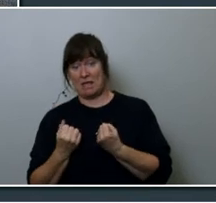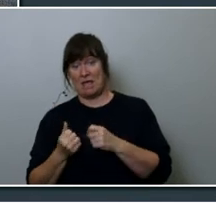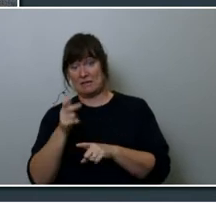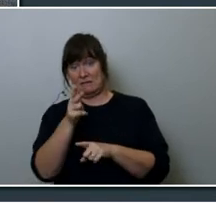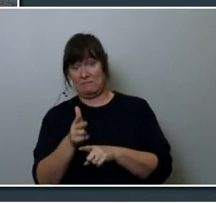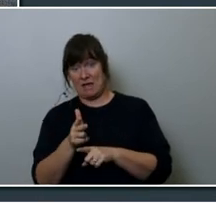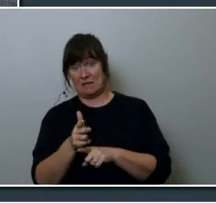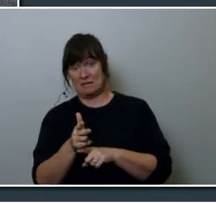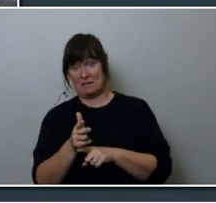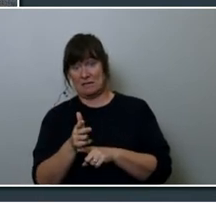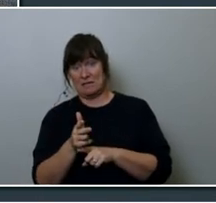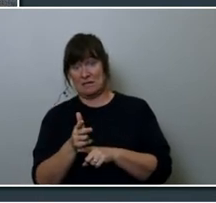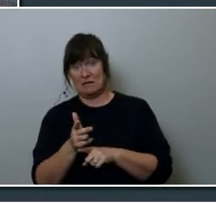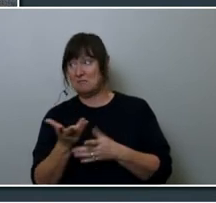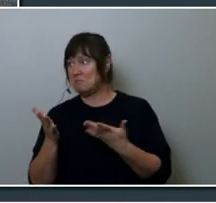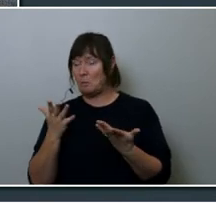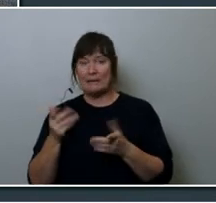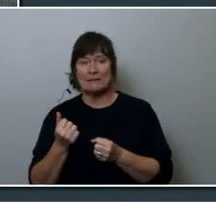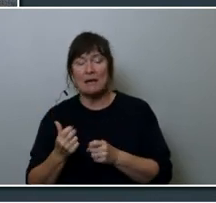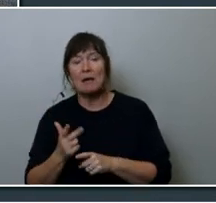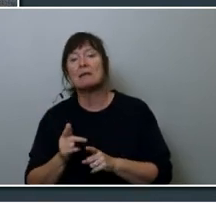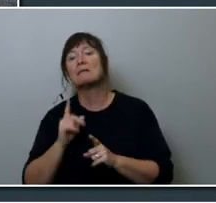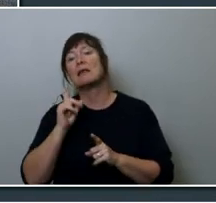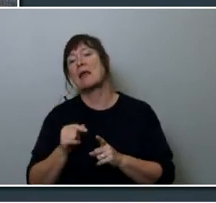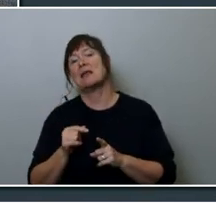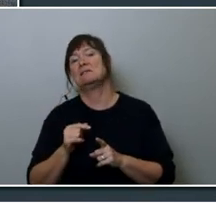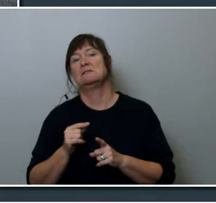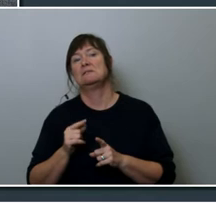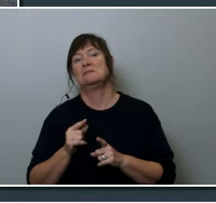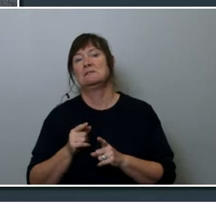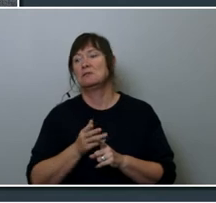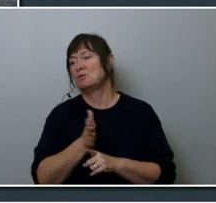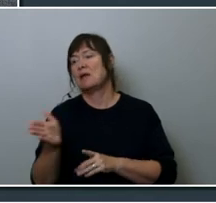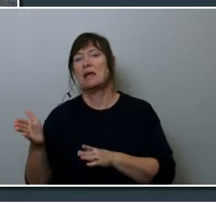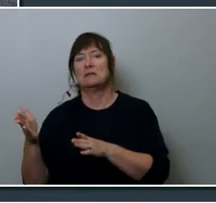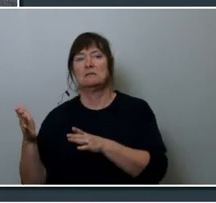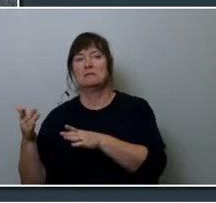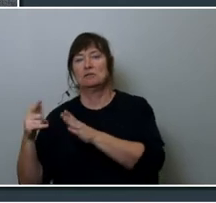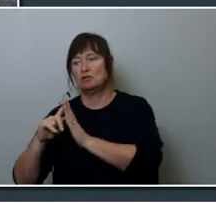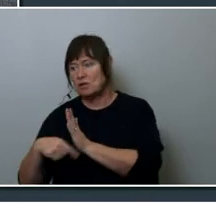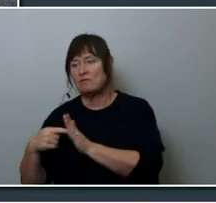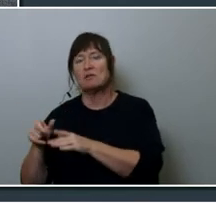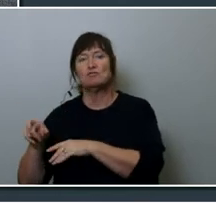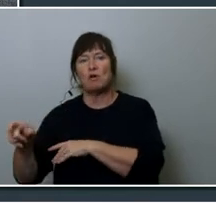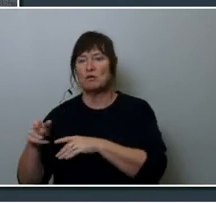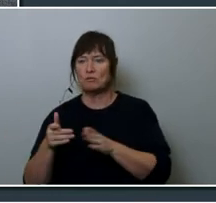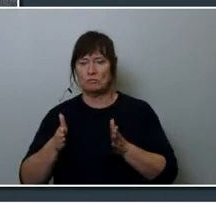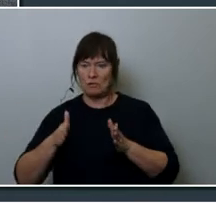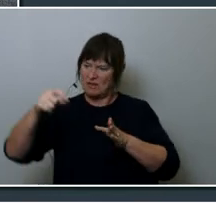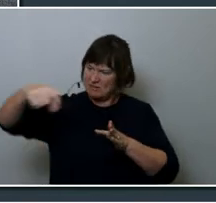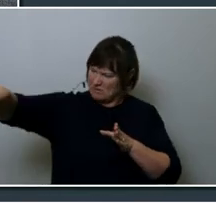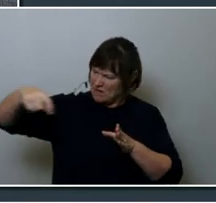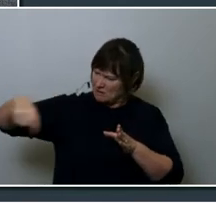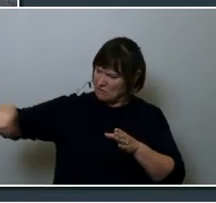their parking is compromised, they can easily park down like Jeffrey's or some of those side streets.